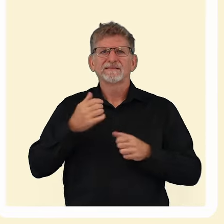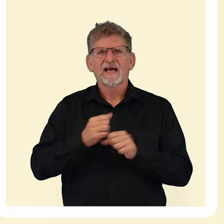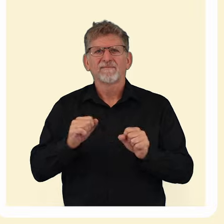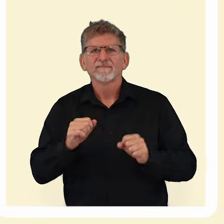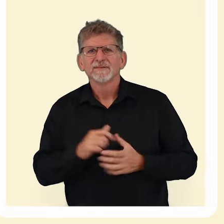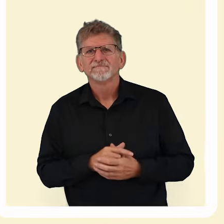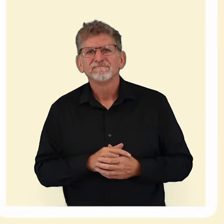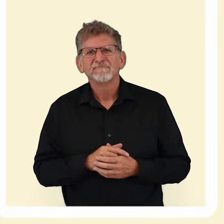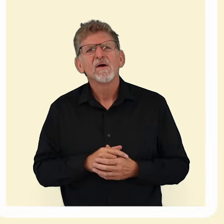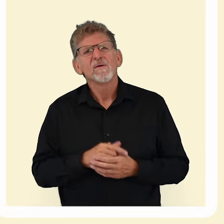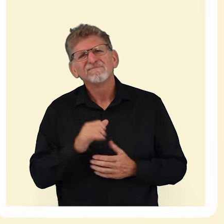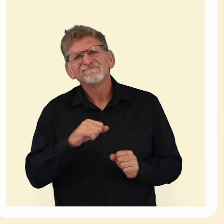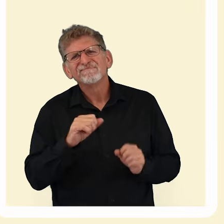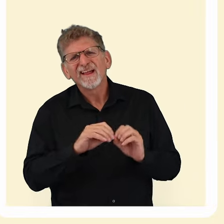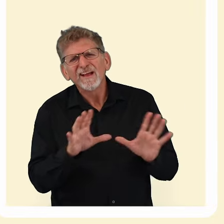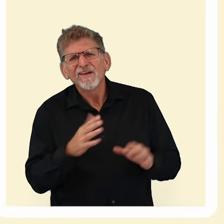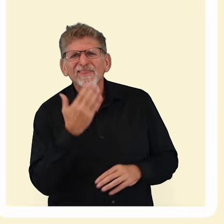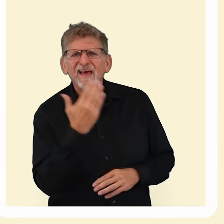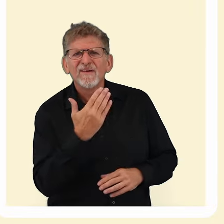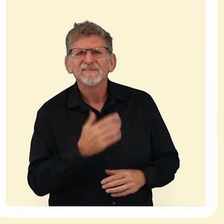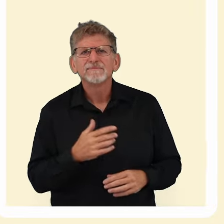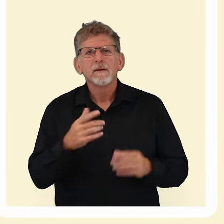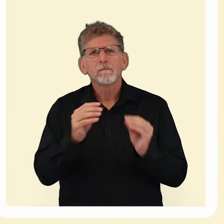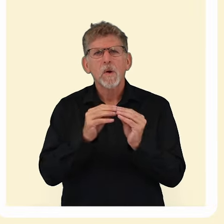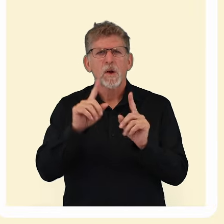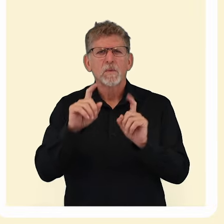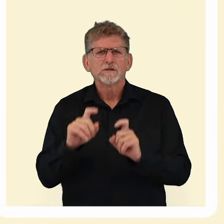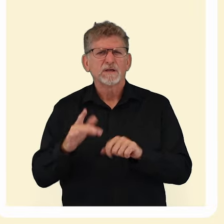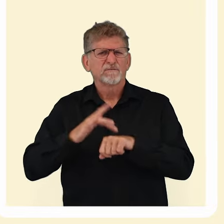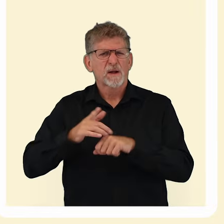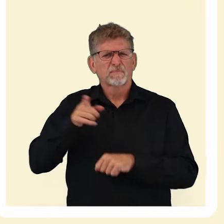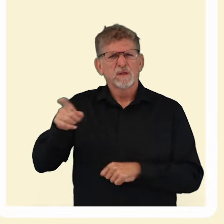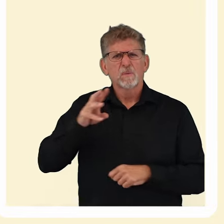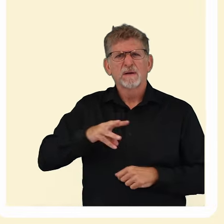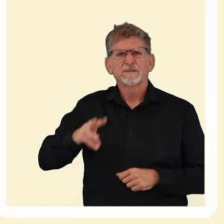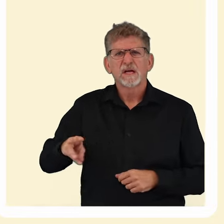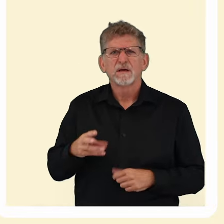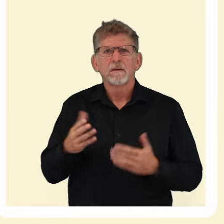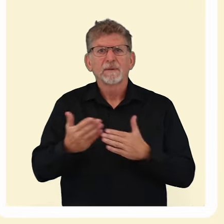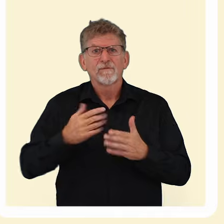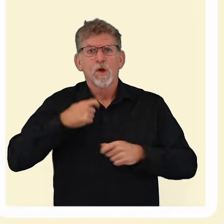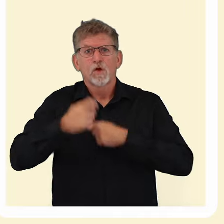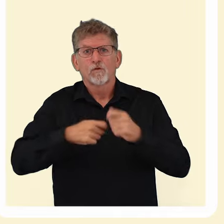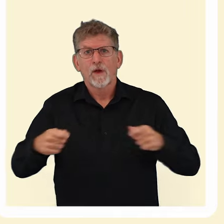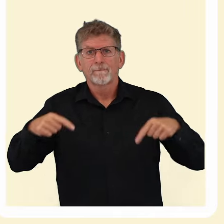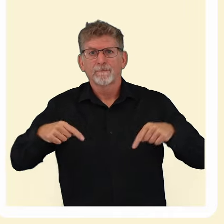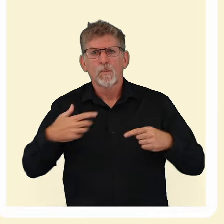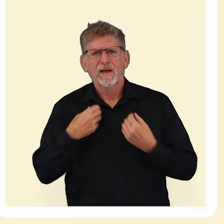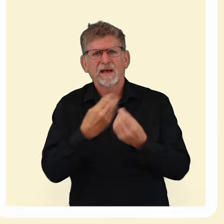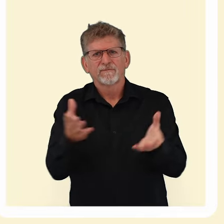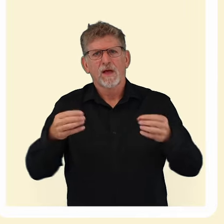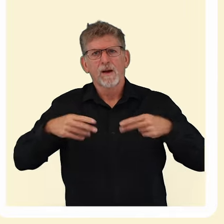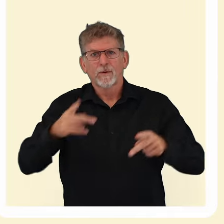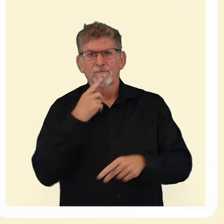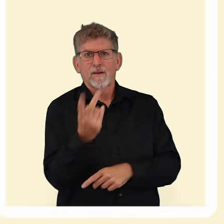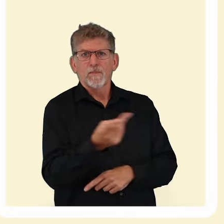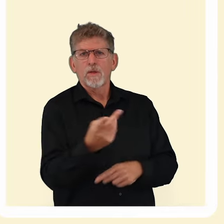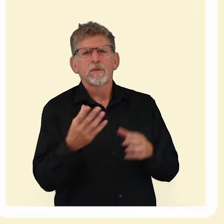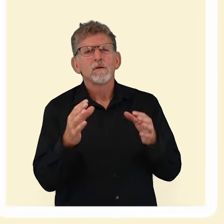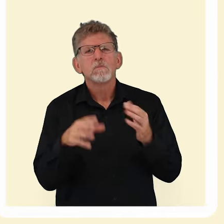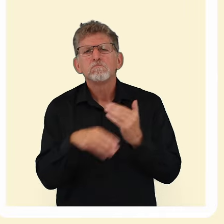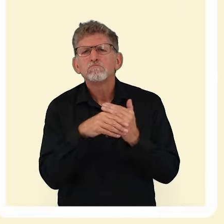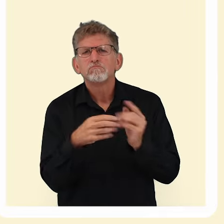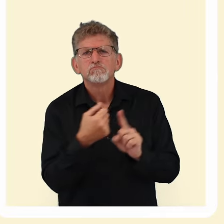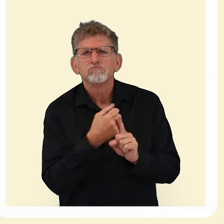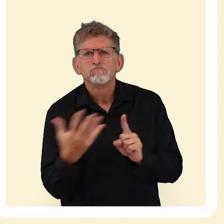wrap up this segment, I want to give an opportunity to both of you to just talk about what you take away from 2023. What do you want our passengers and the people listening